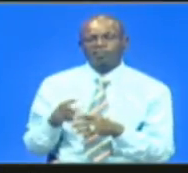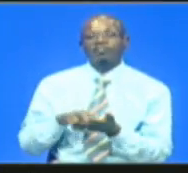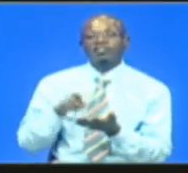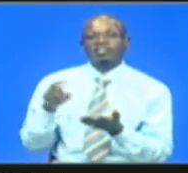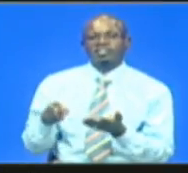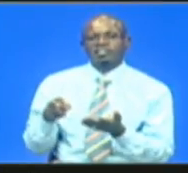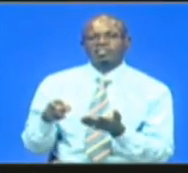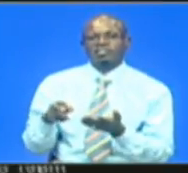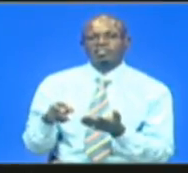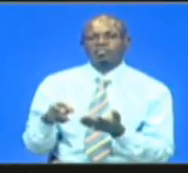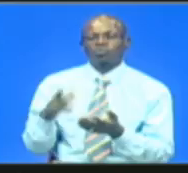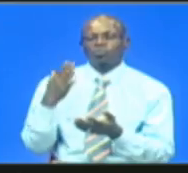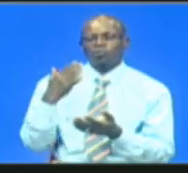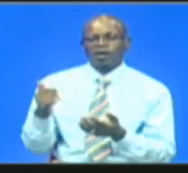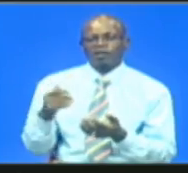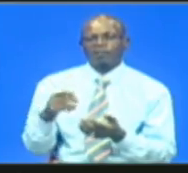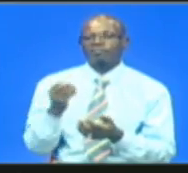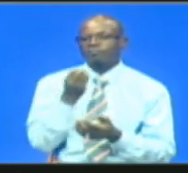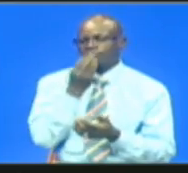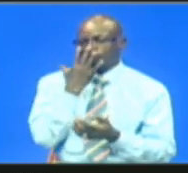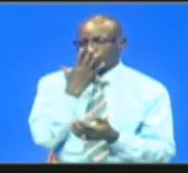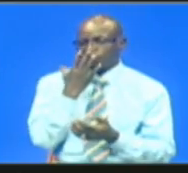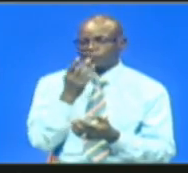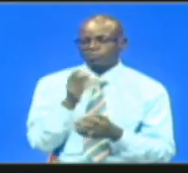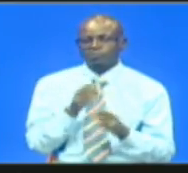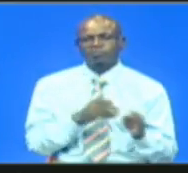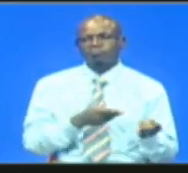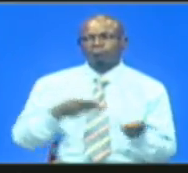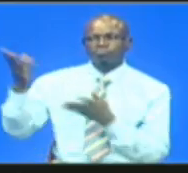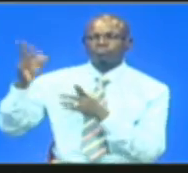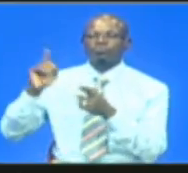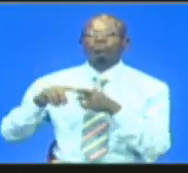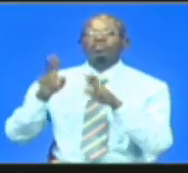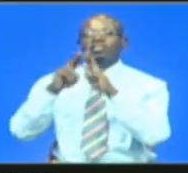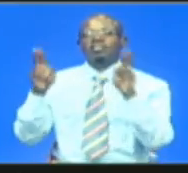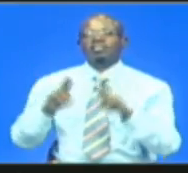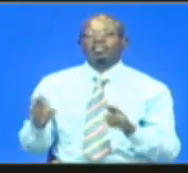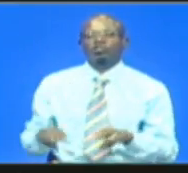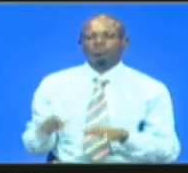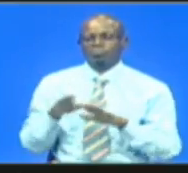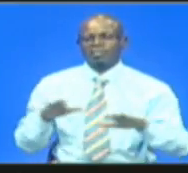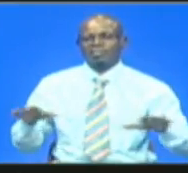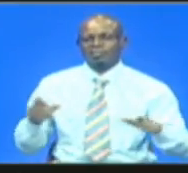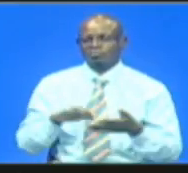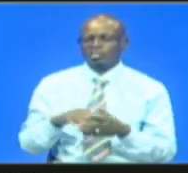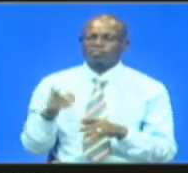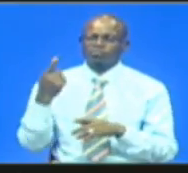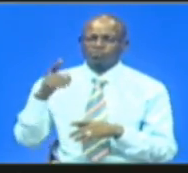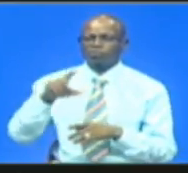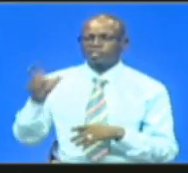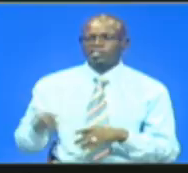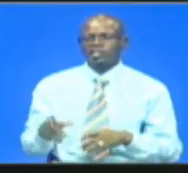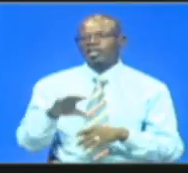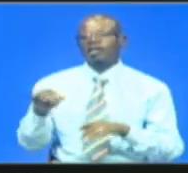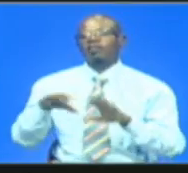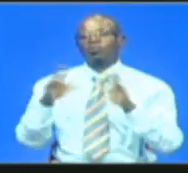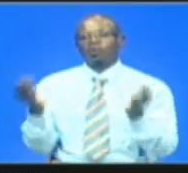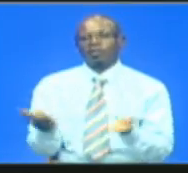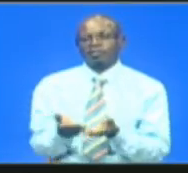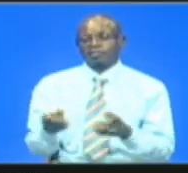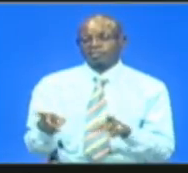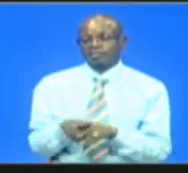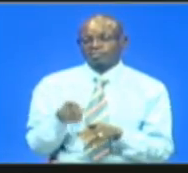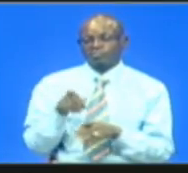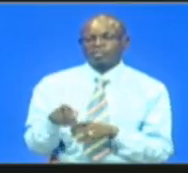of fresh-cut flowers to the international markets. But with the rising competition both regionally and globally, the future seems not so rosy